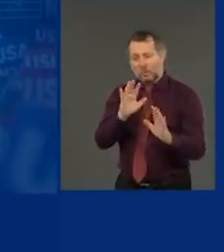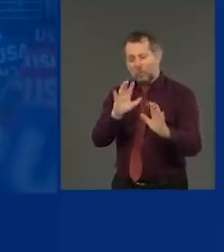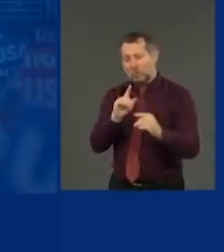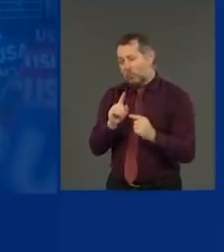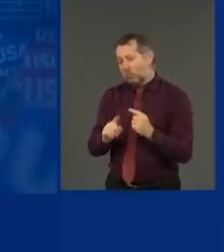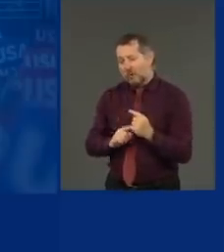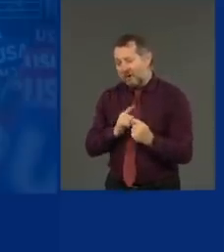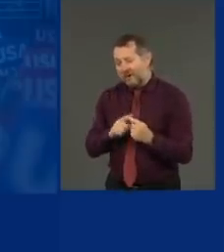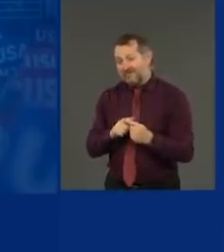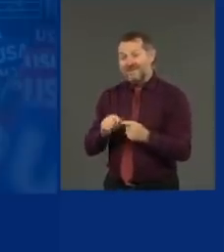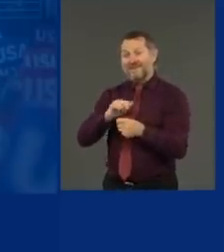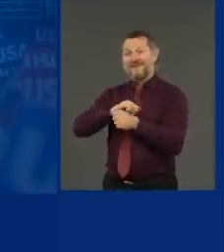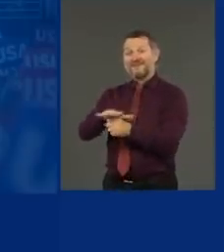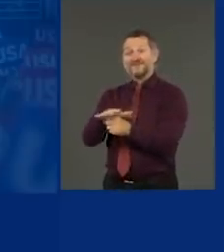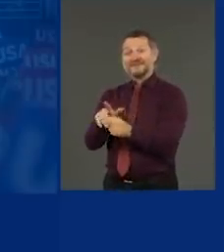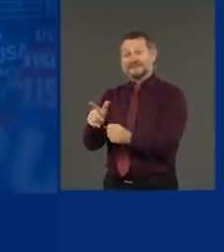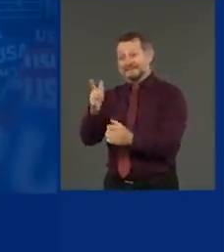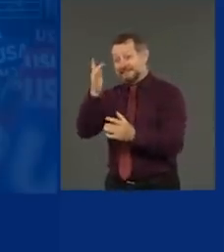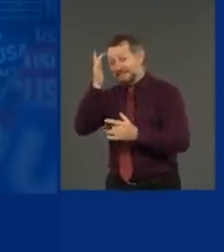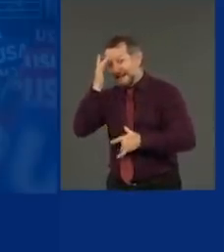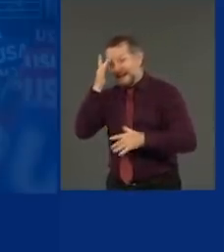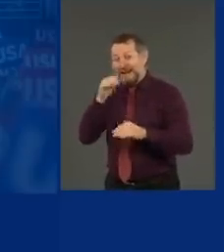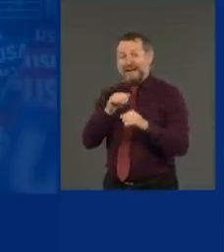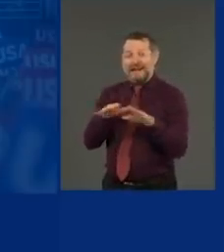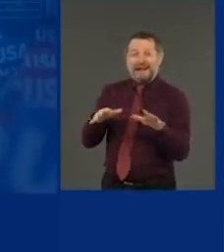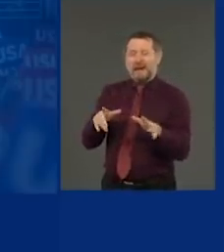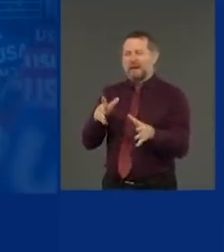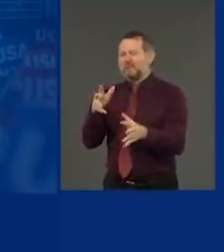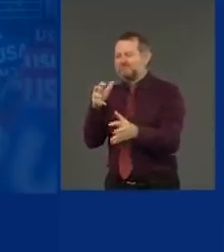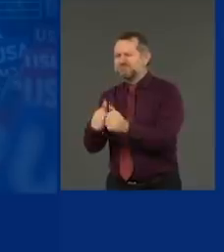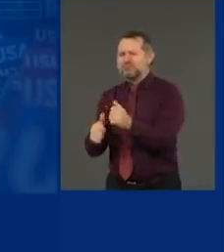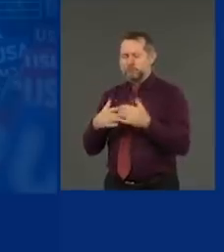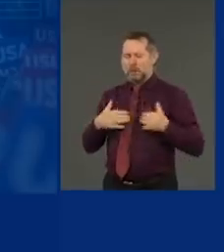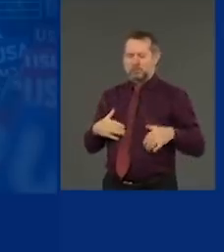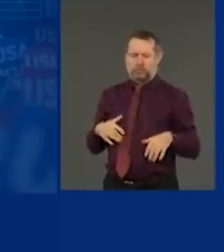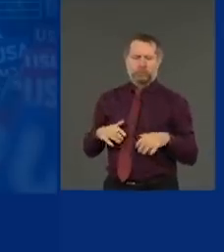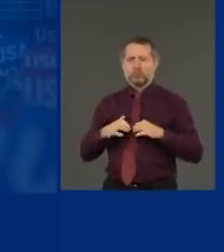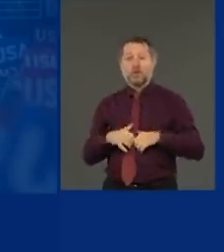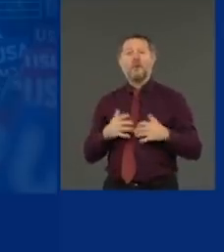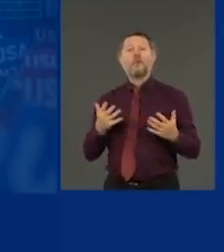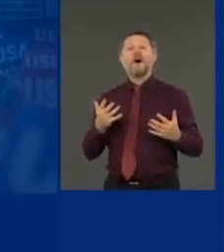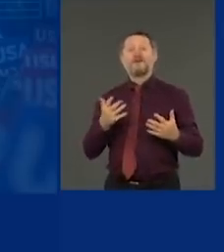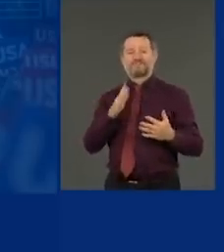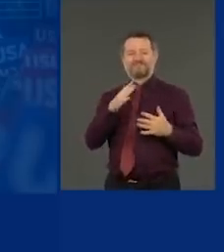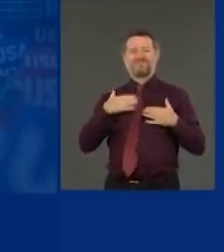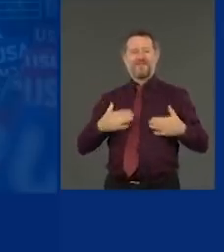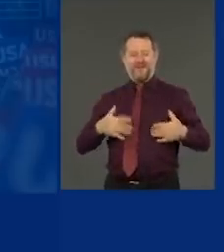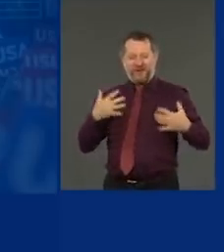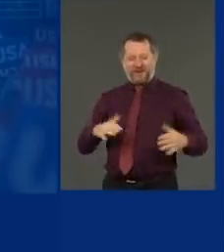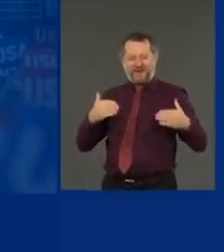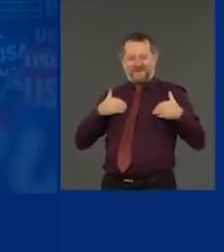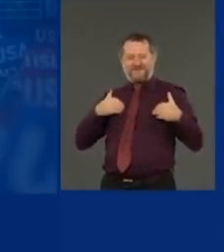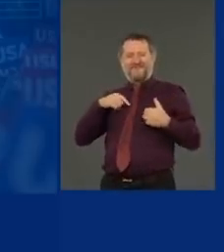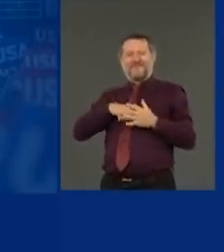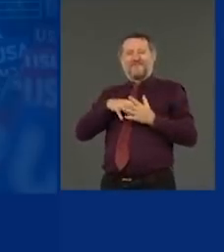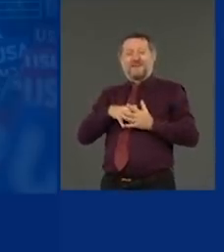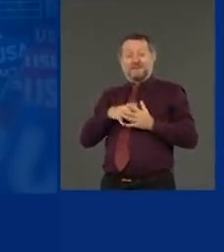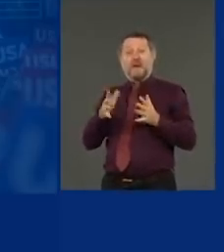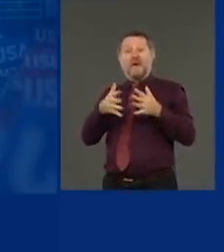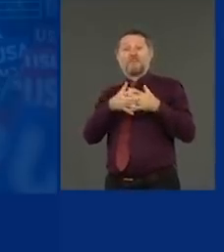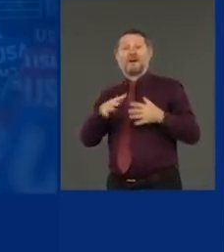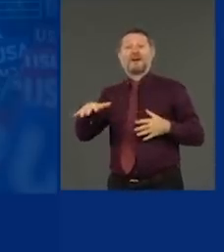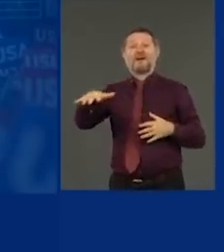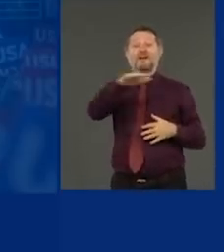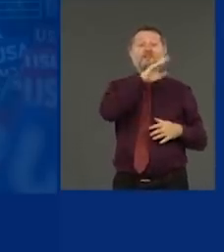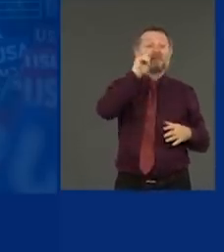havoc? When the body is weak. And America's body politic